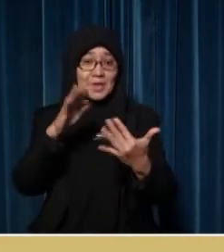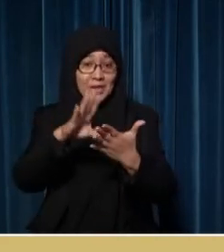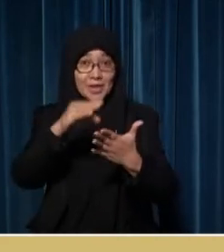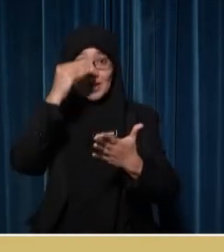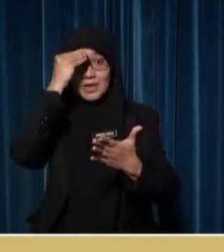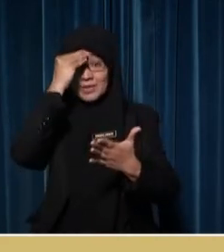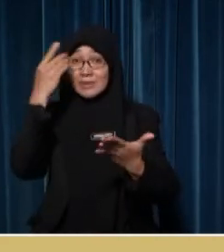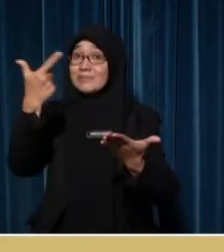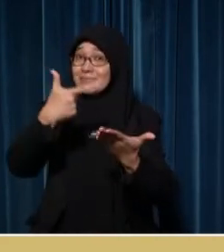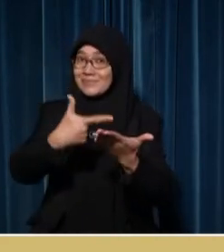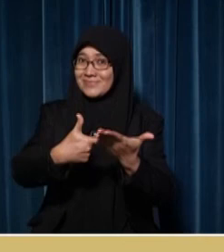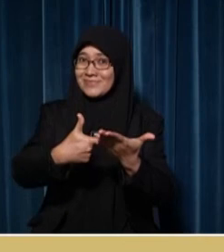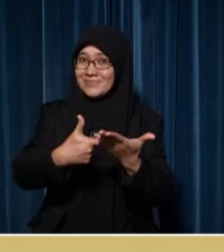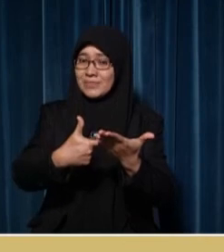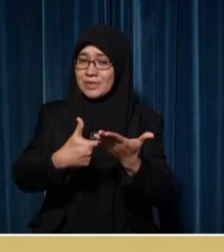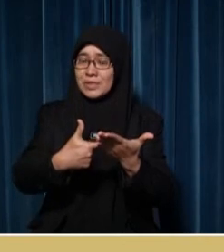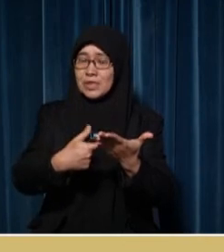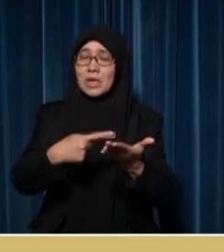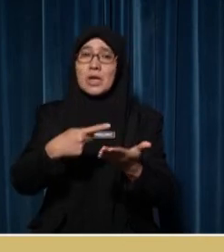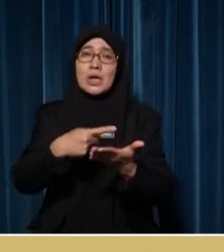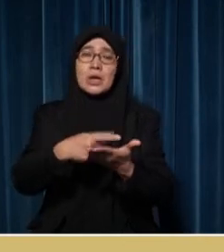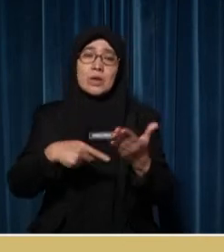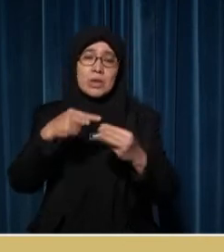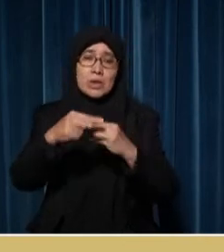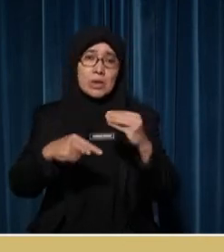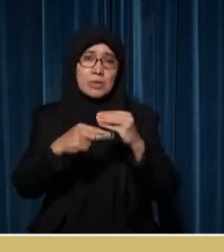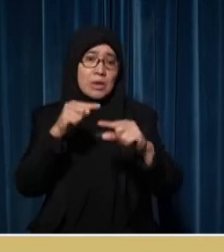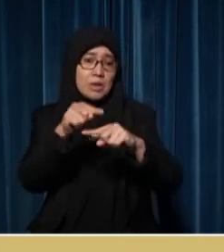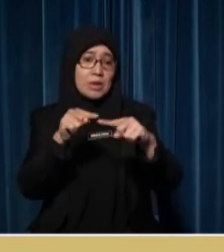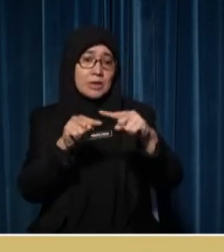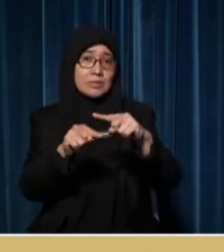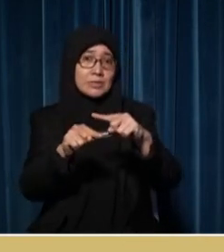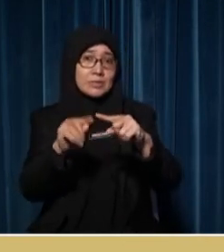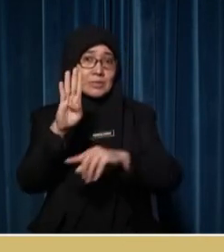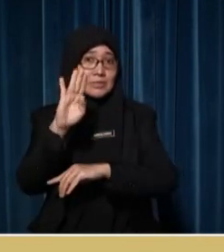trick. What about numbers divided by 10?